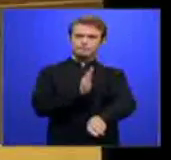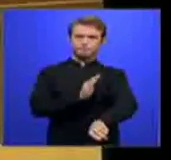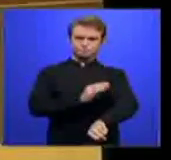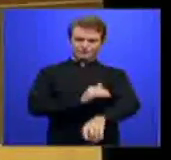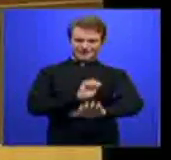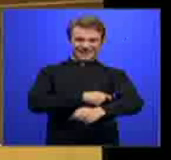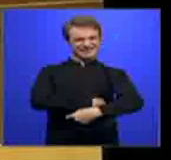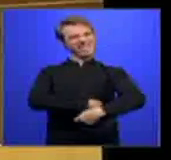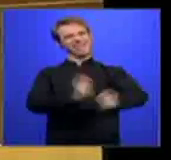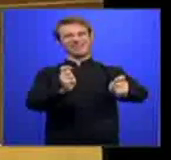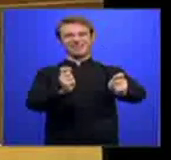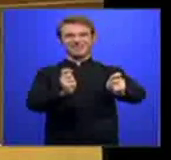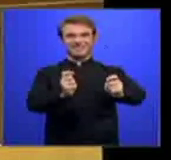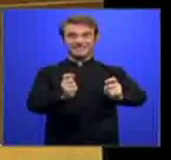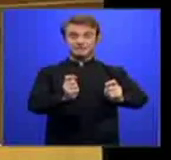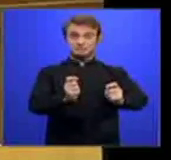In addition,